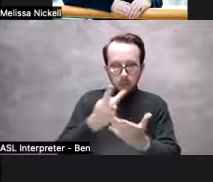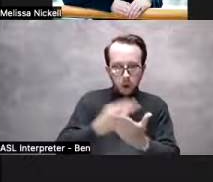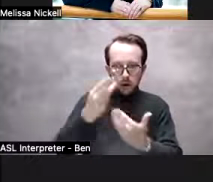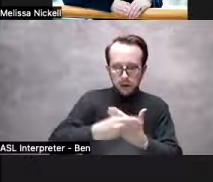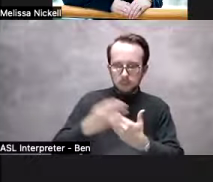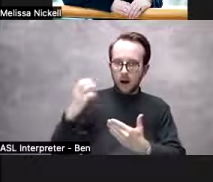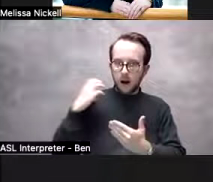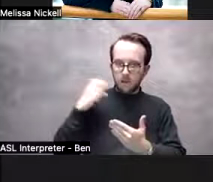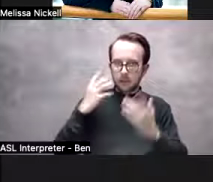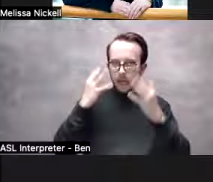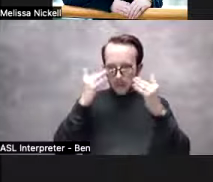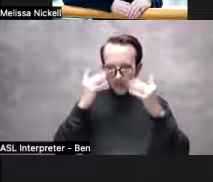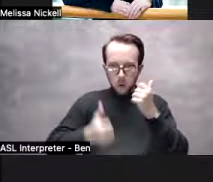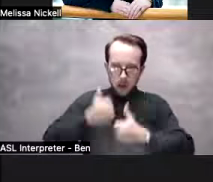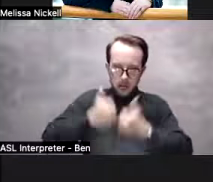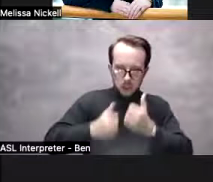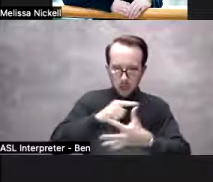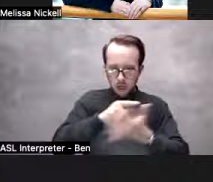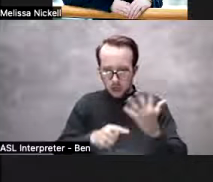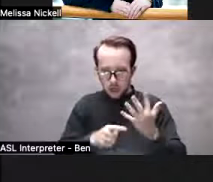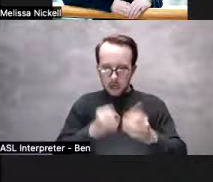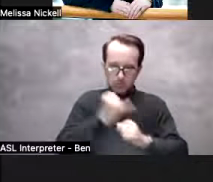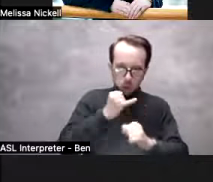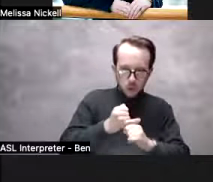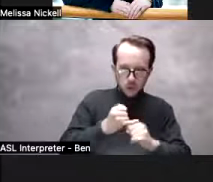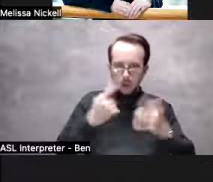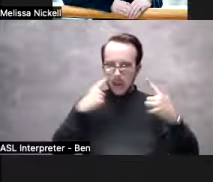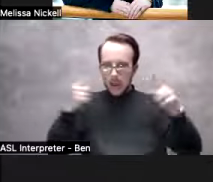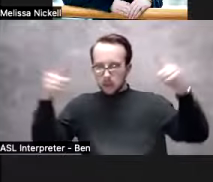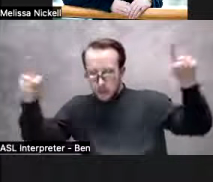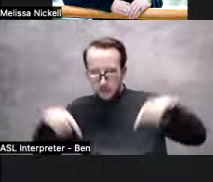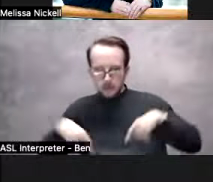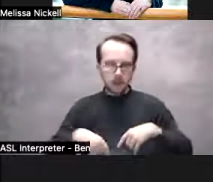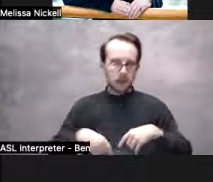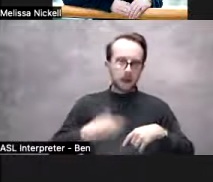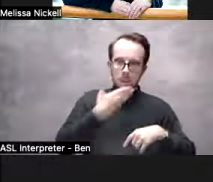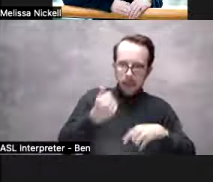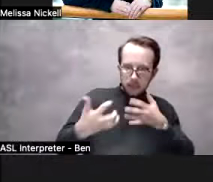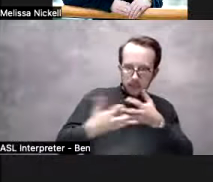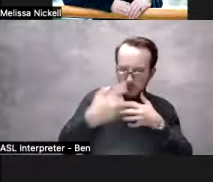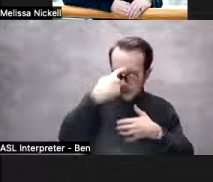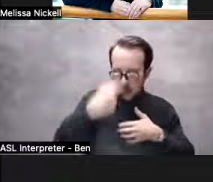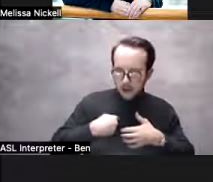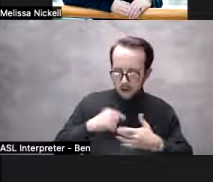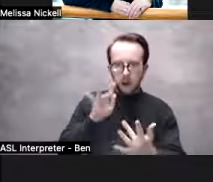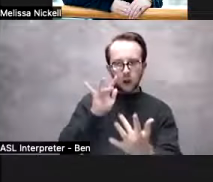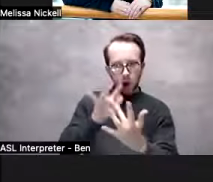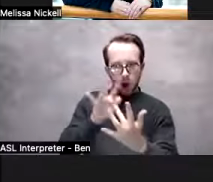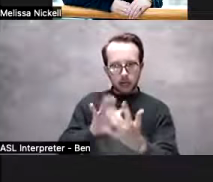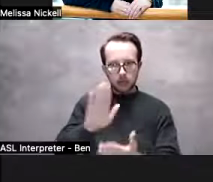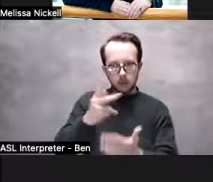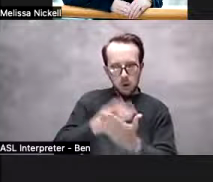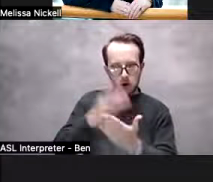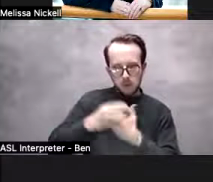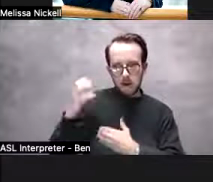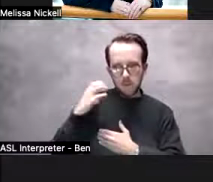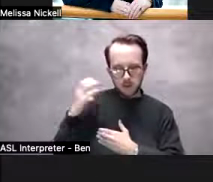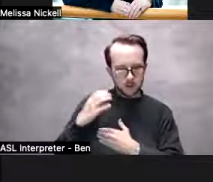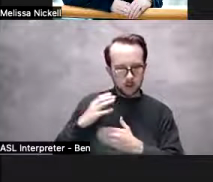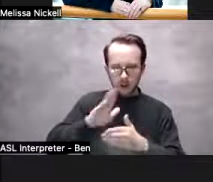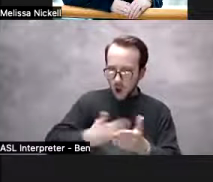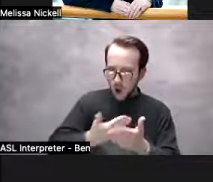mechanisms, thinking about institutes, thinking about different announcements, what's best for you. Contact program officers. All the announcements at the